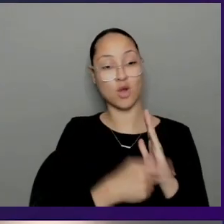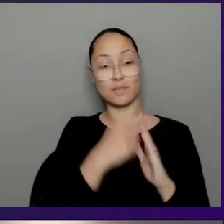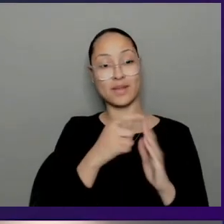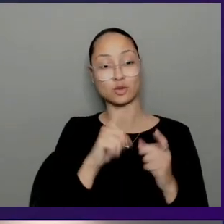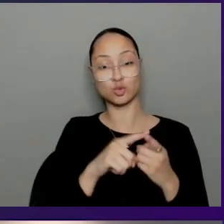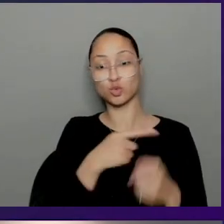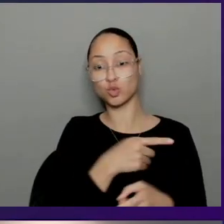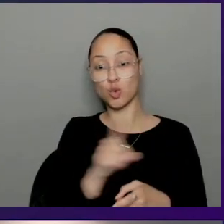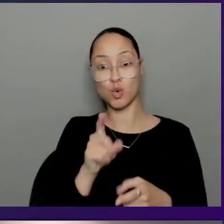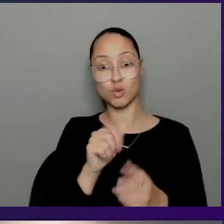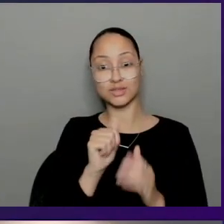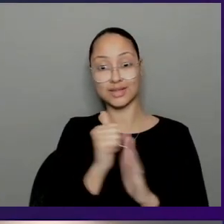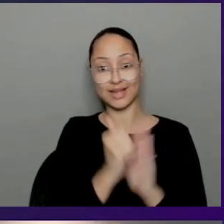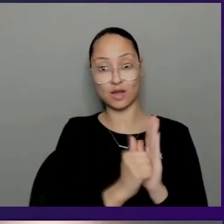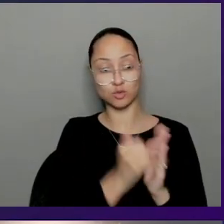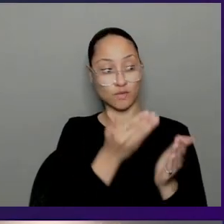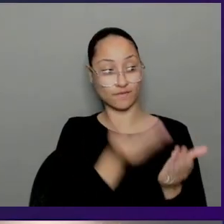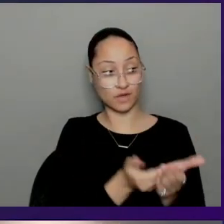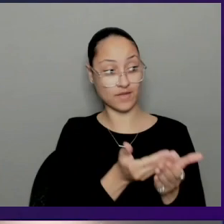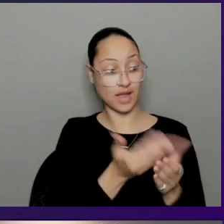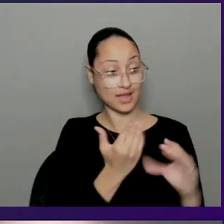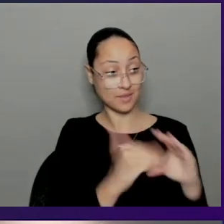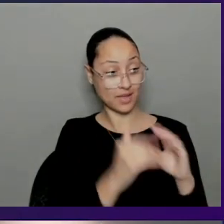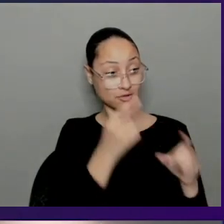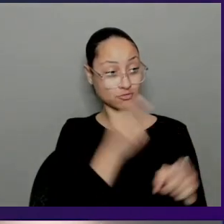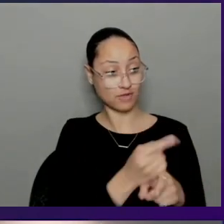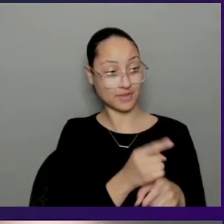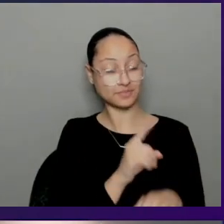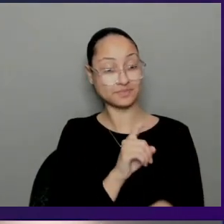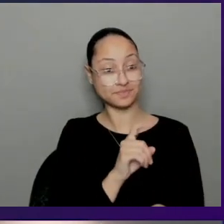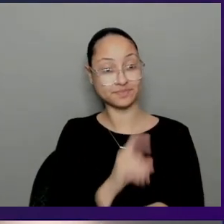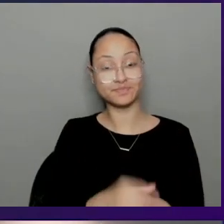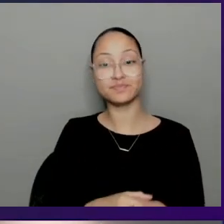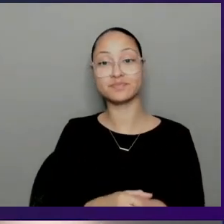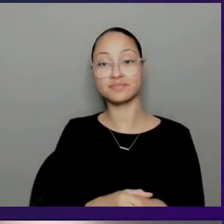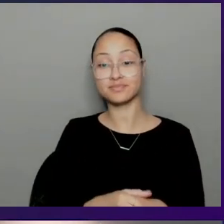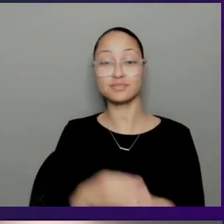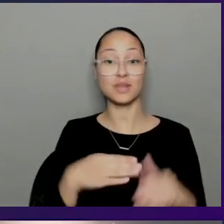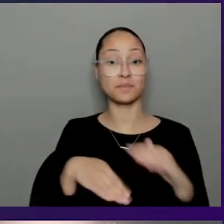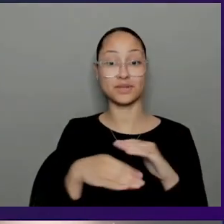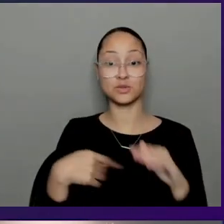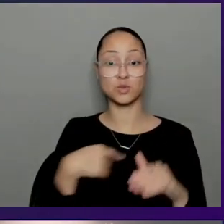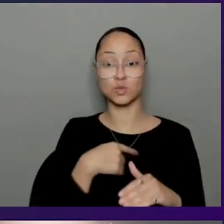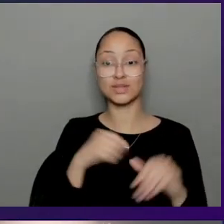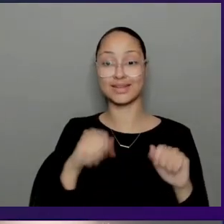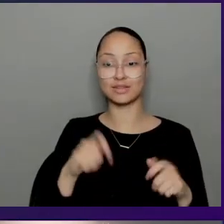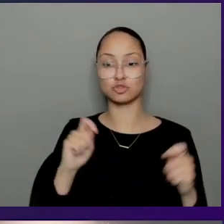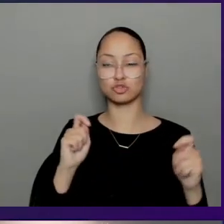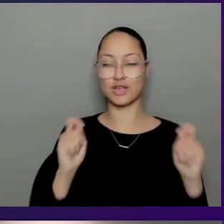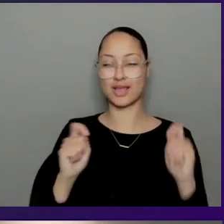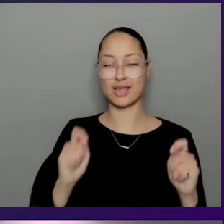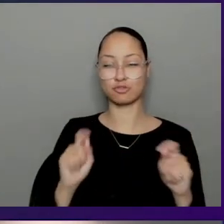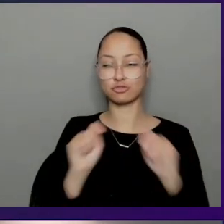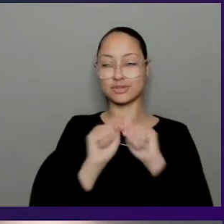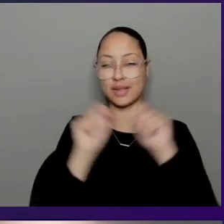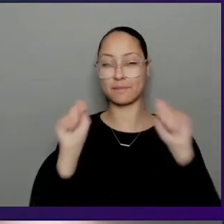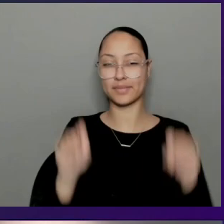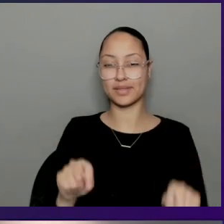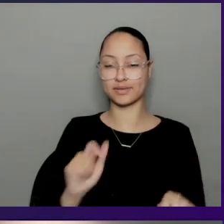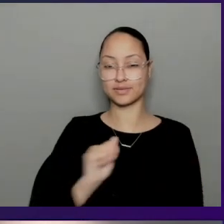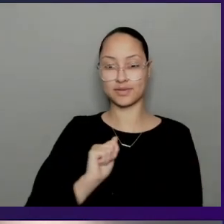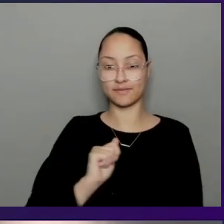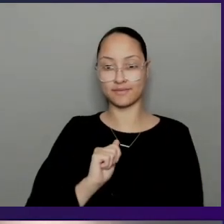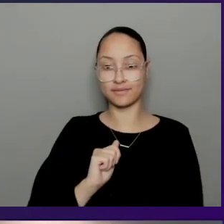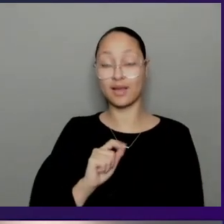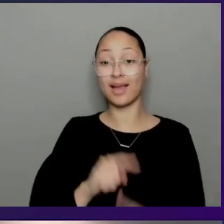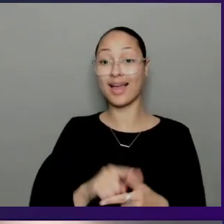verify their email address. So we can basically change this template, and then